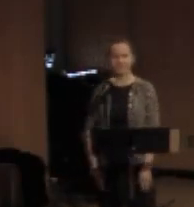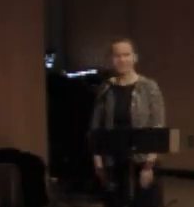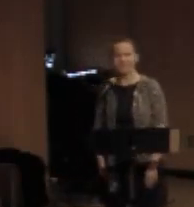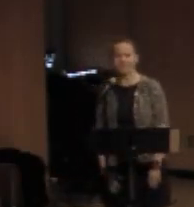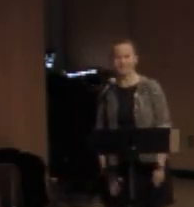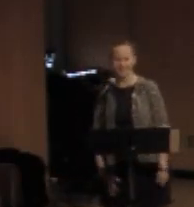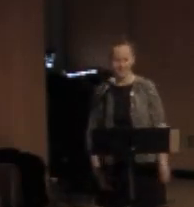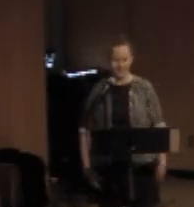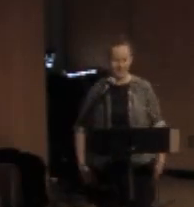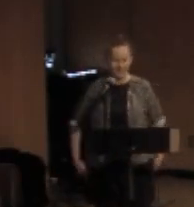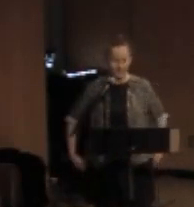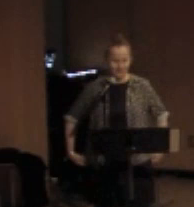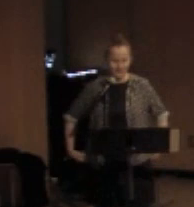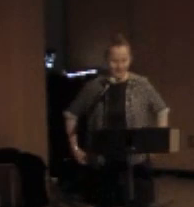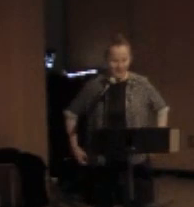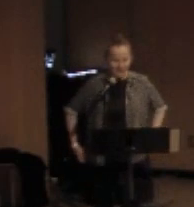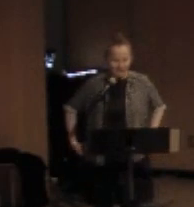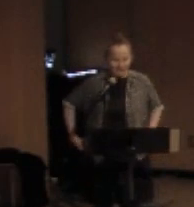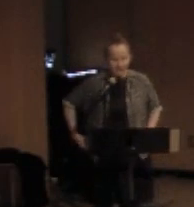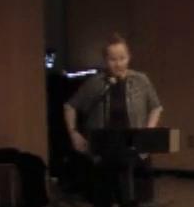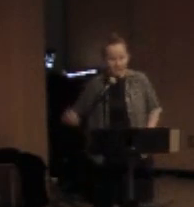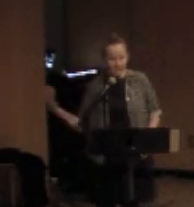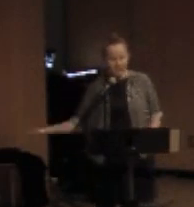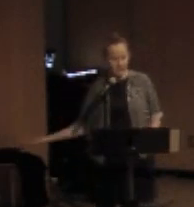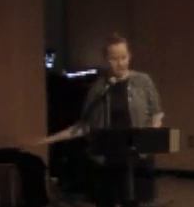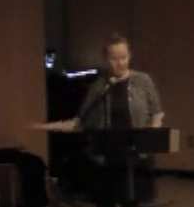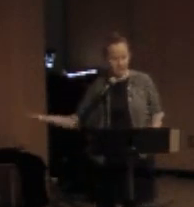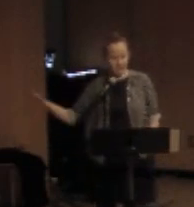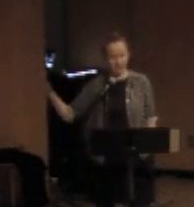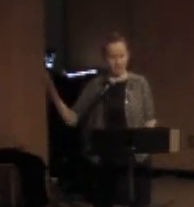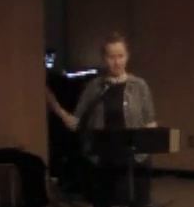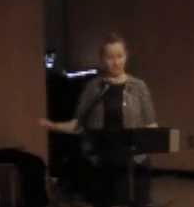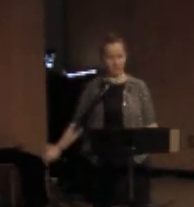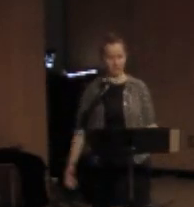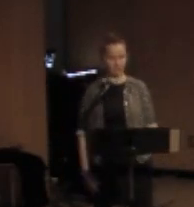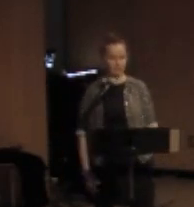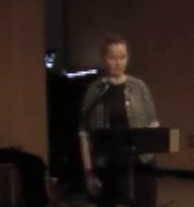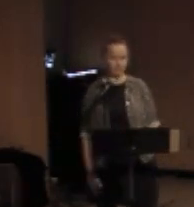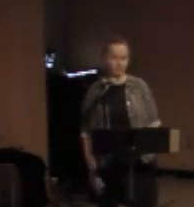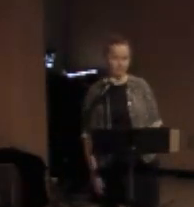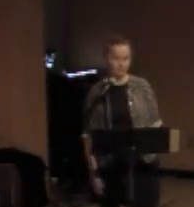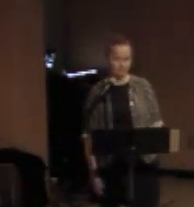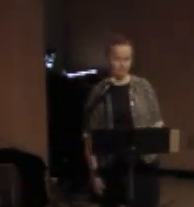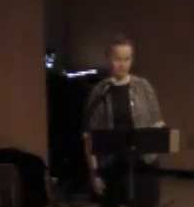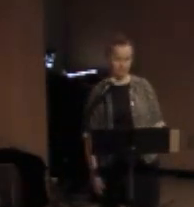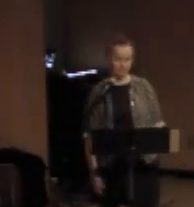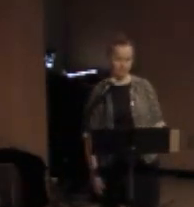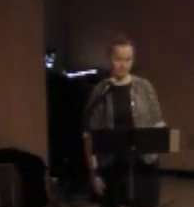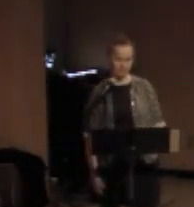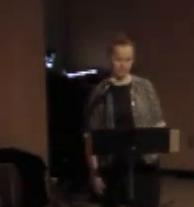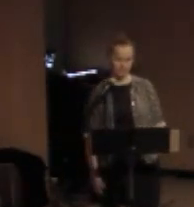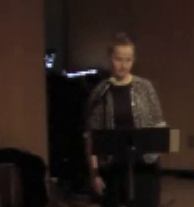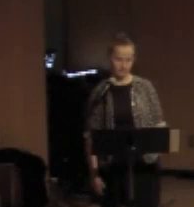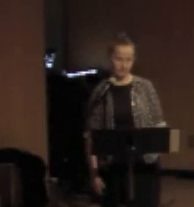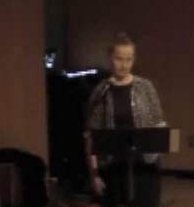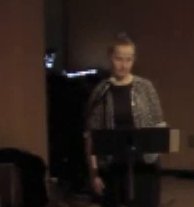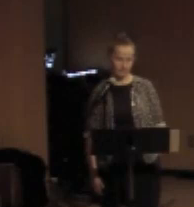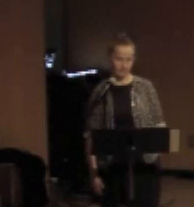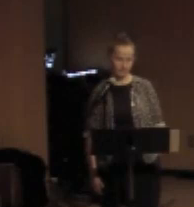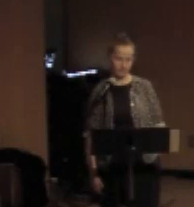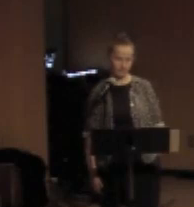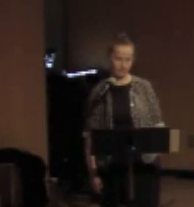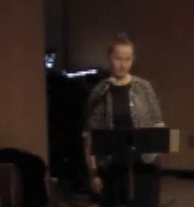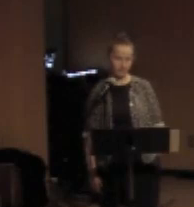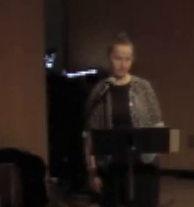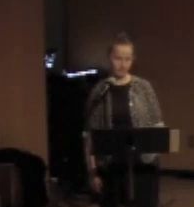have something to eat and if he wakes up you have to pick him up young man nods and while the young woman stands and